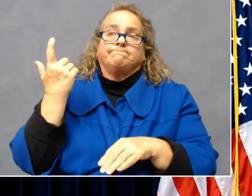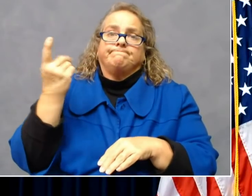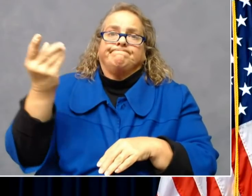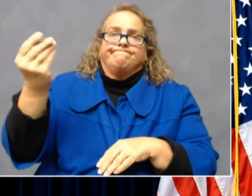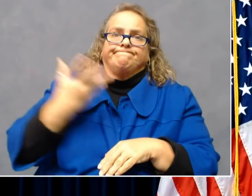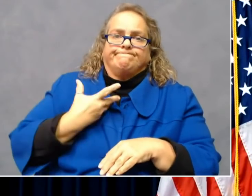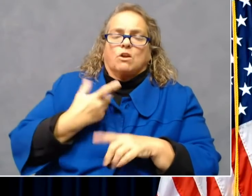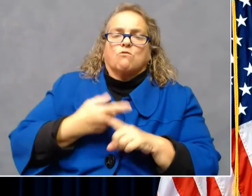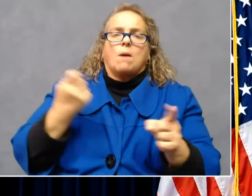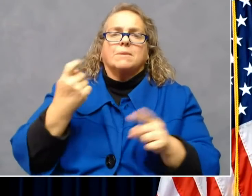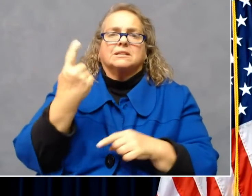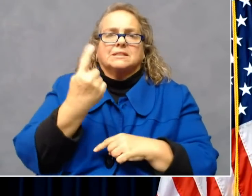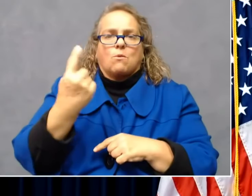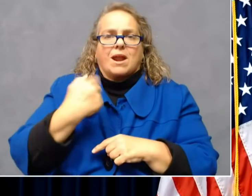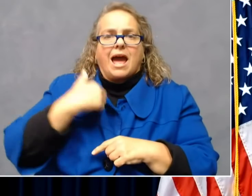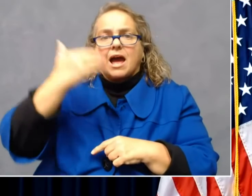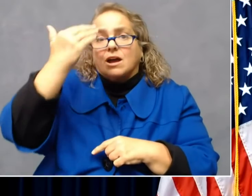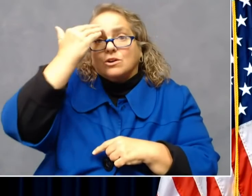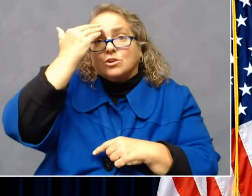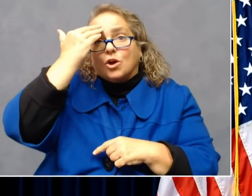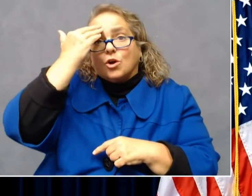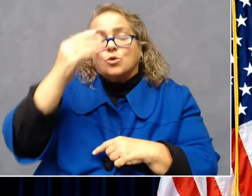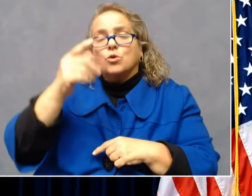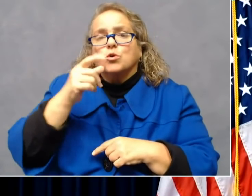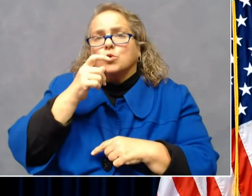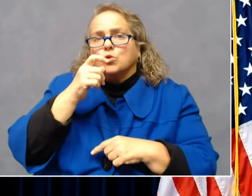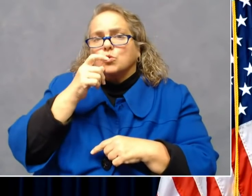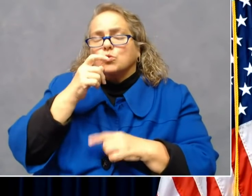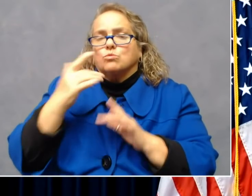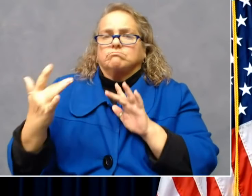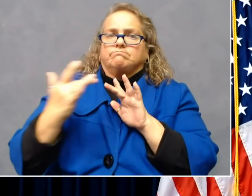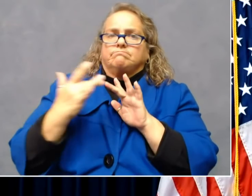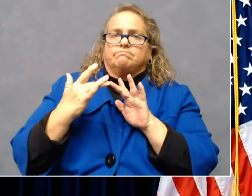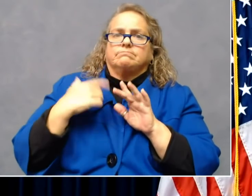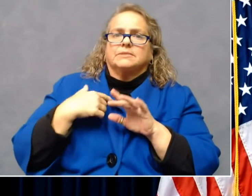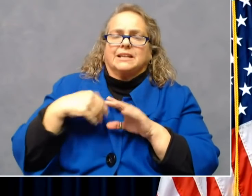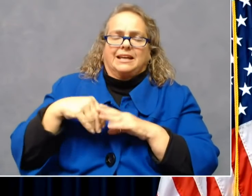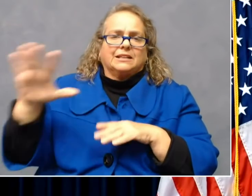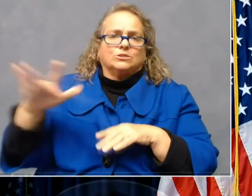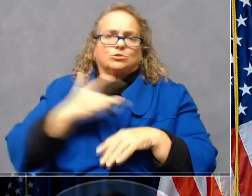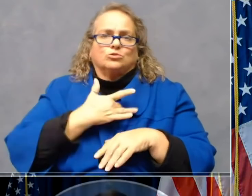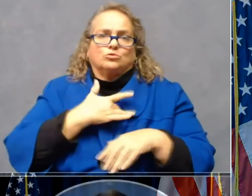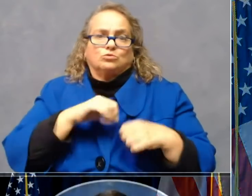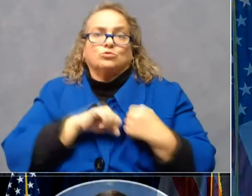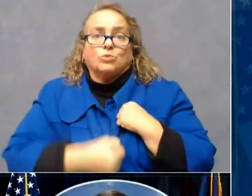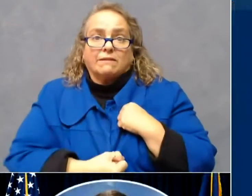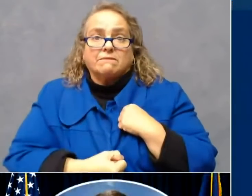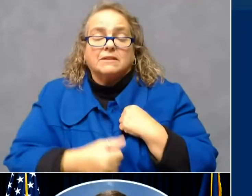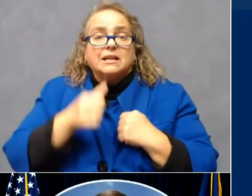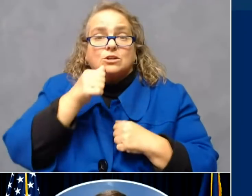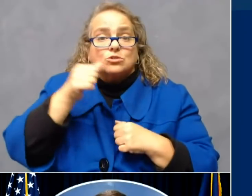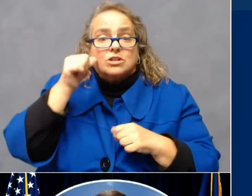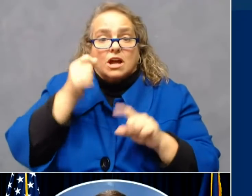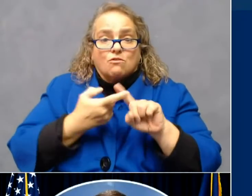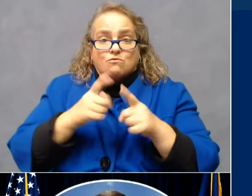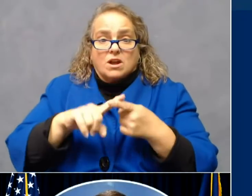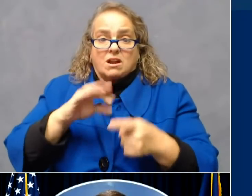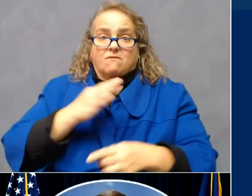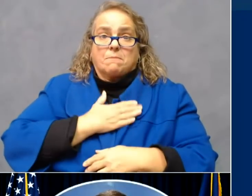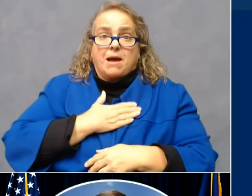out in his grief. So yesterday, a friend of mine lost his father to